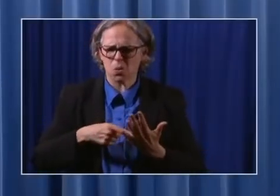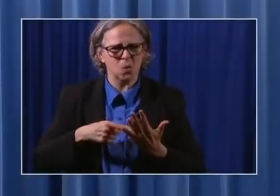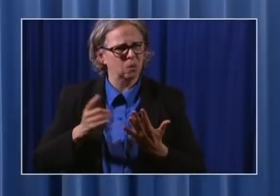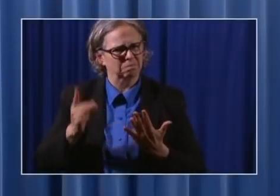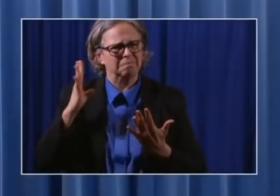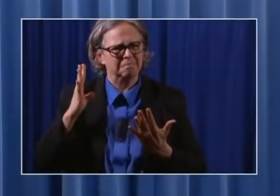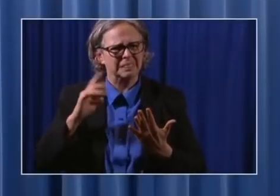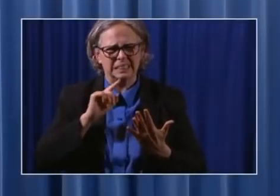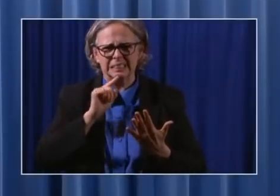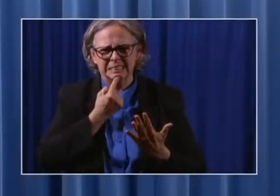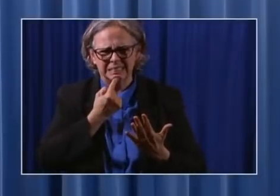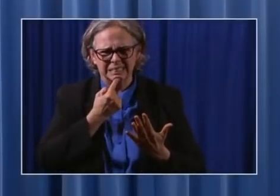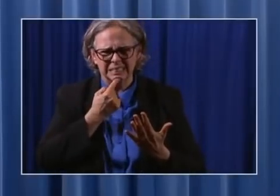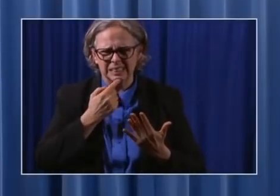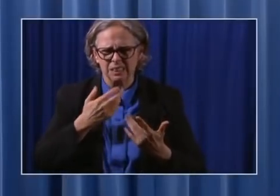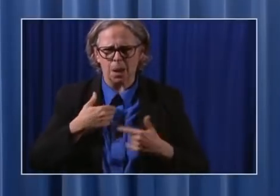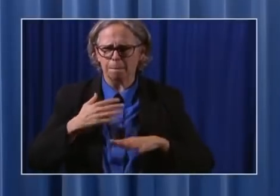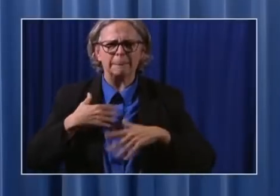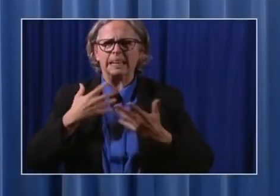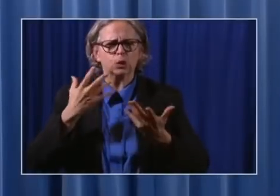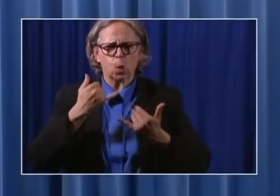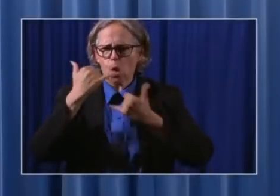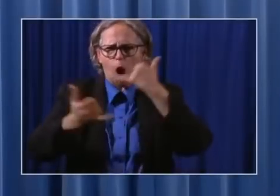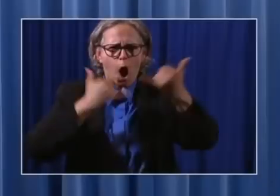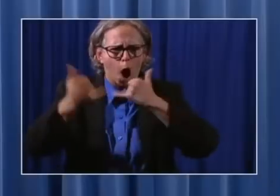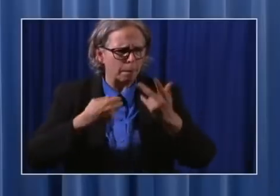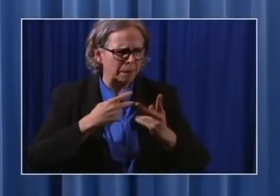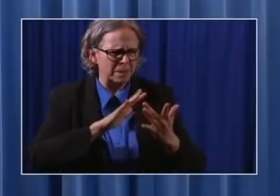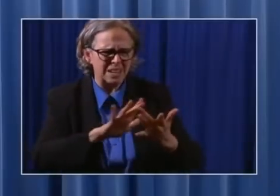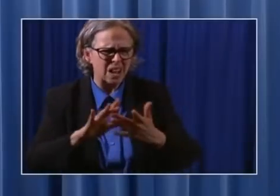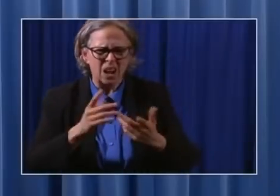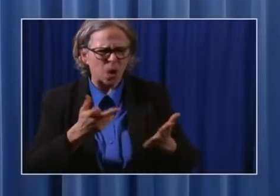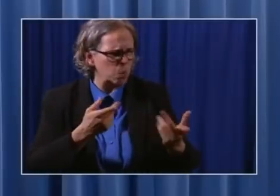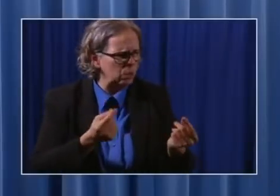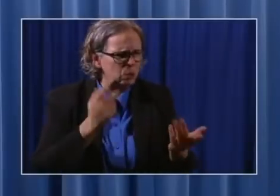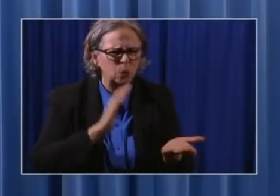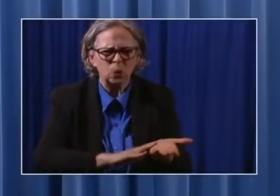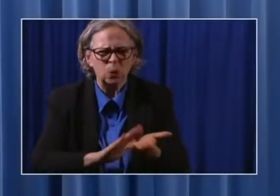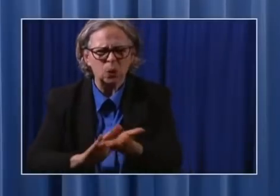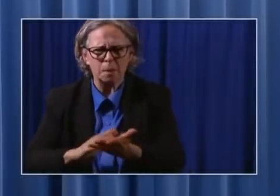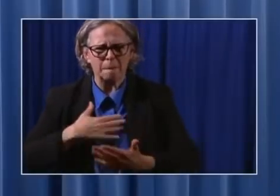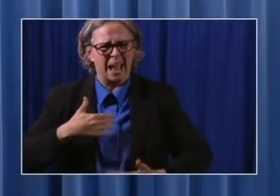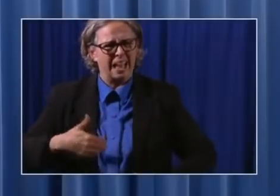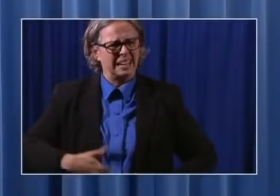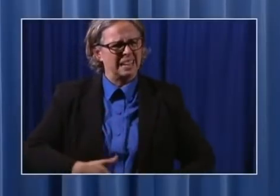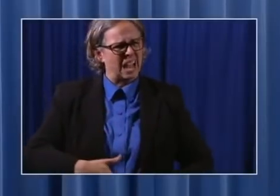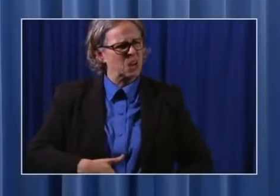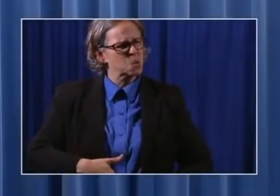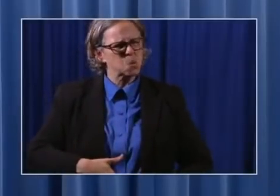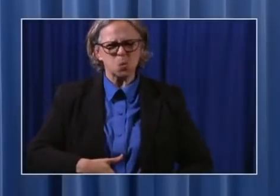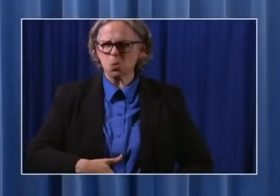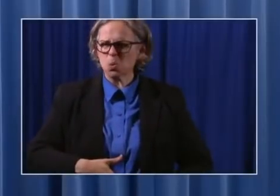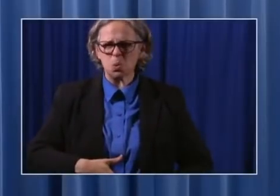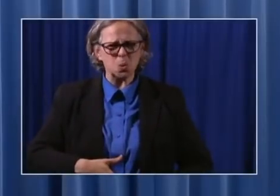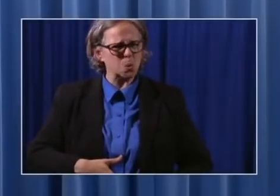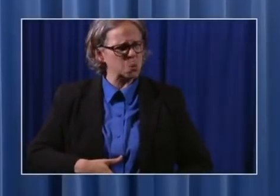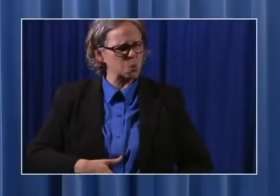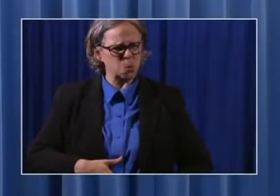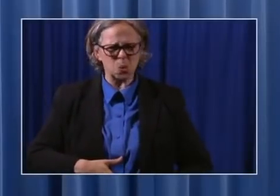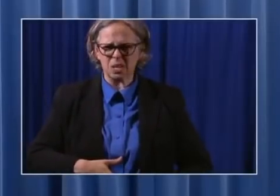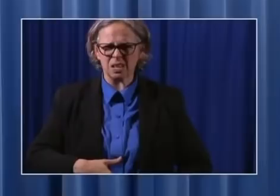out and talked to a ton of Ohioans, but my instinct is that Ohioans also agree with me that this is